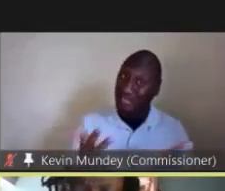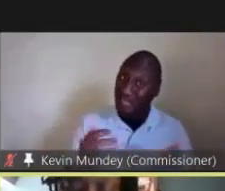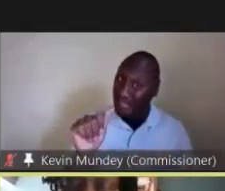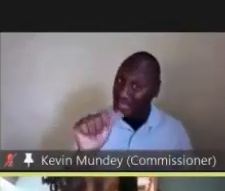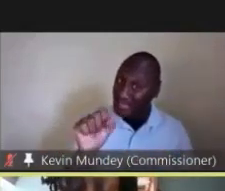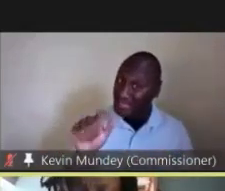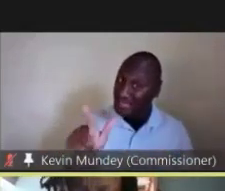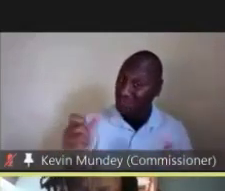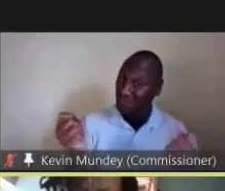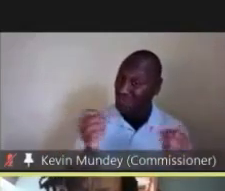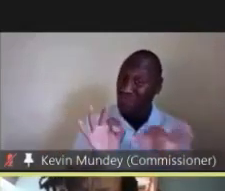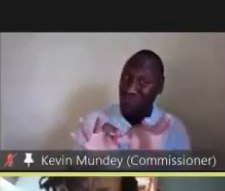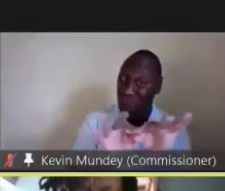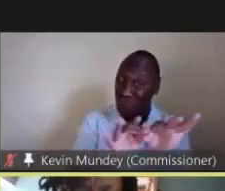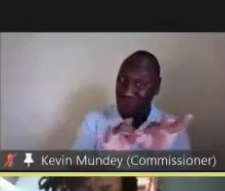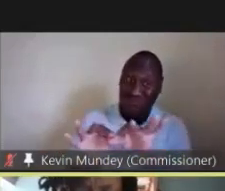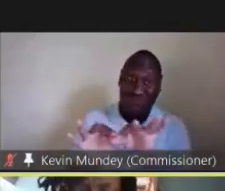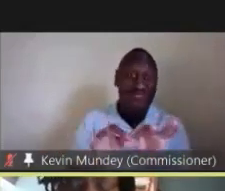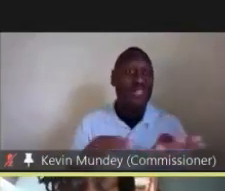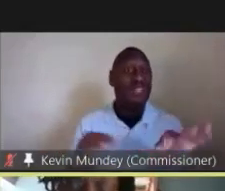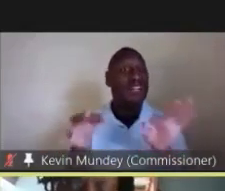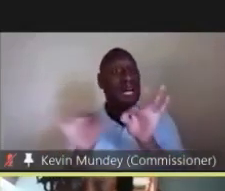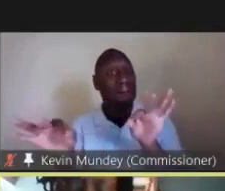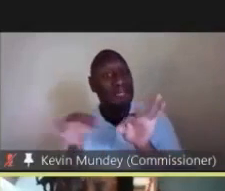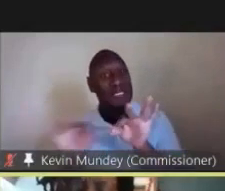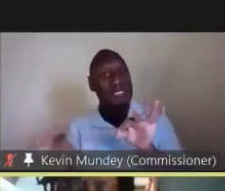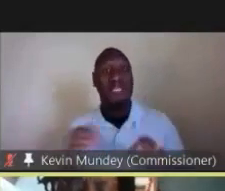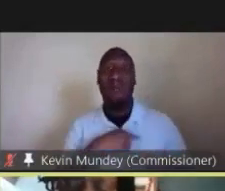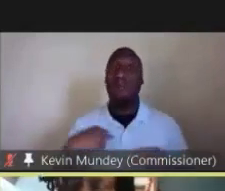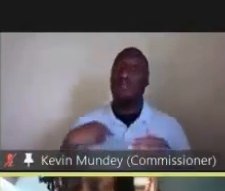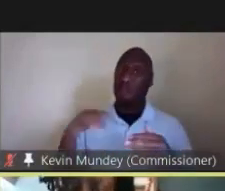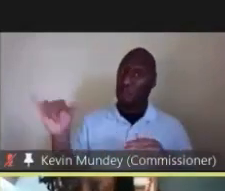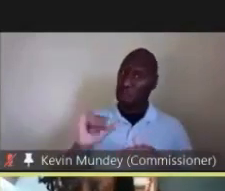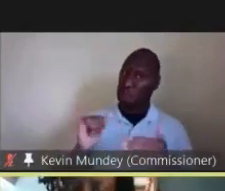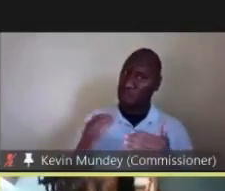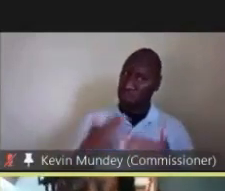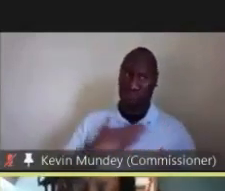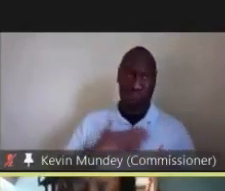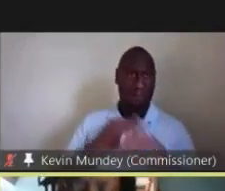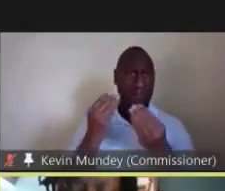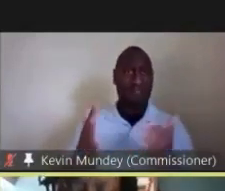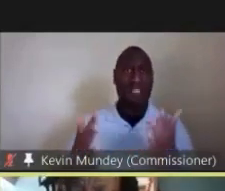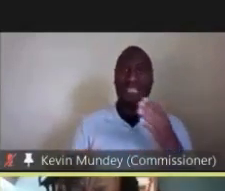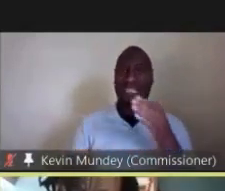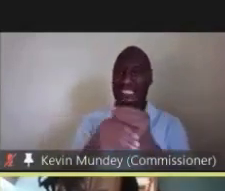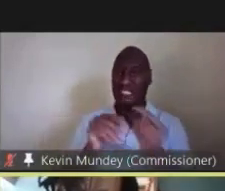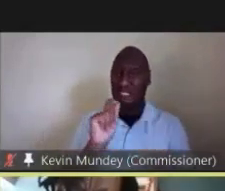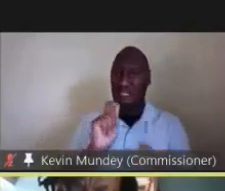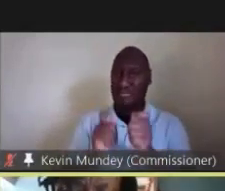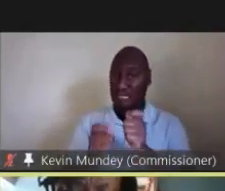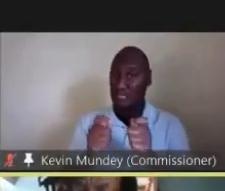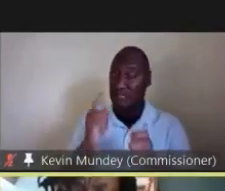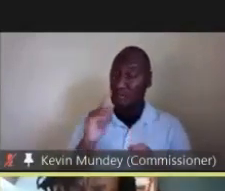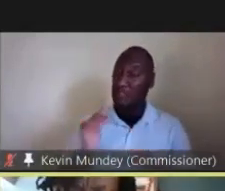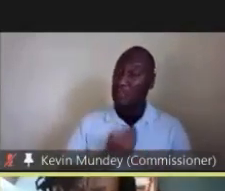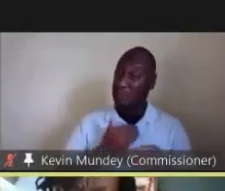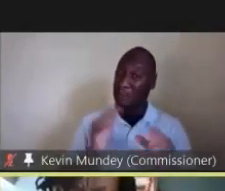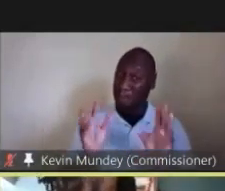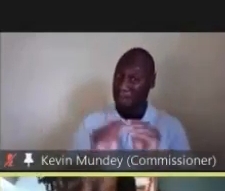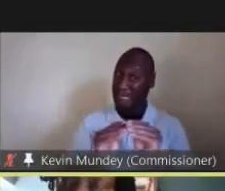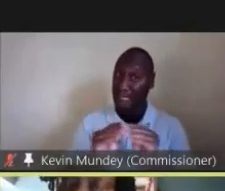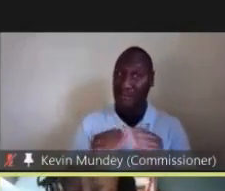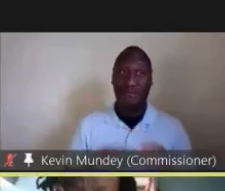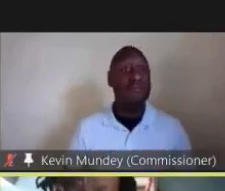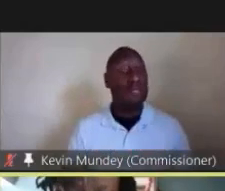holds quarterly meetings that the public are welcome to attend. We provide ASL, closed